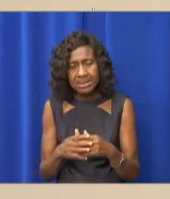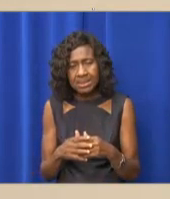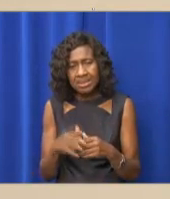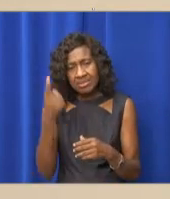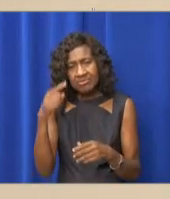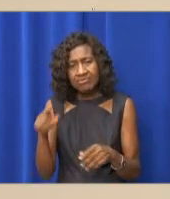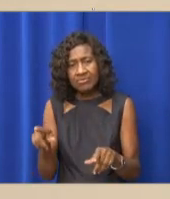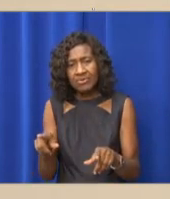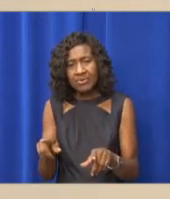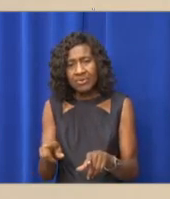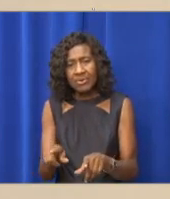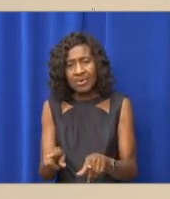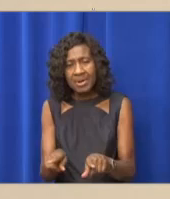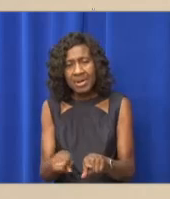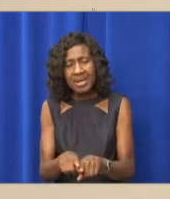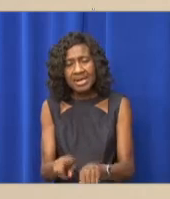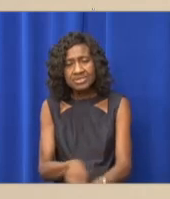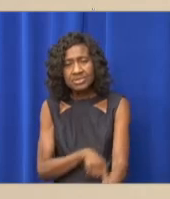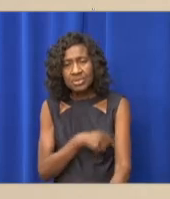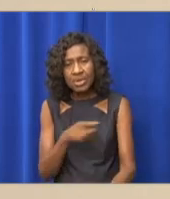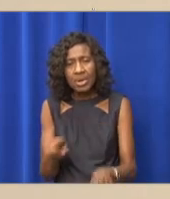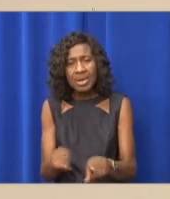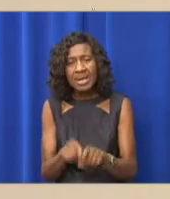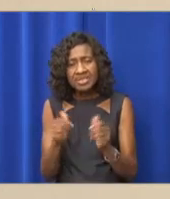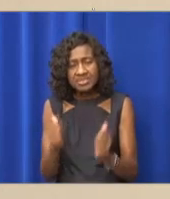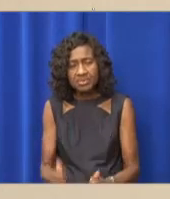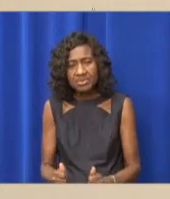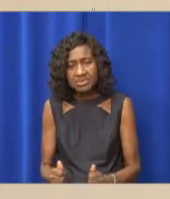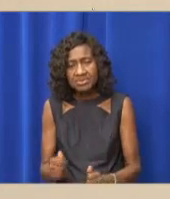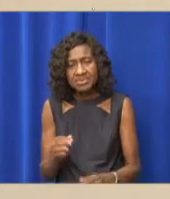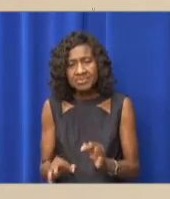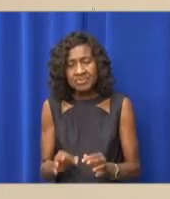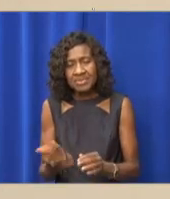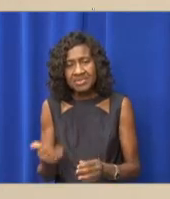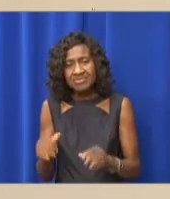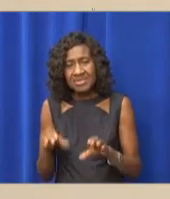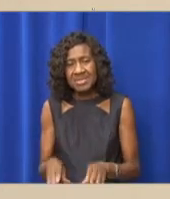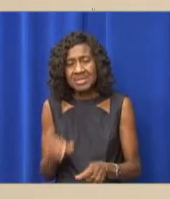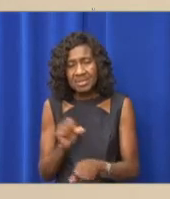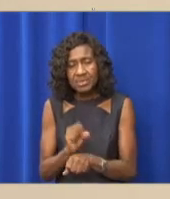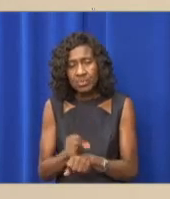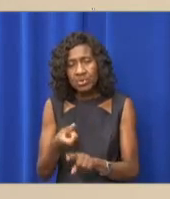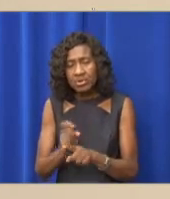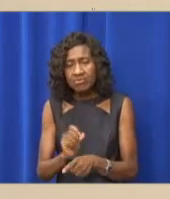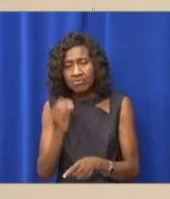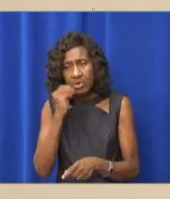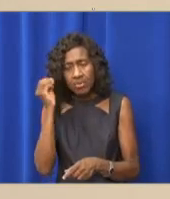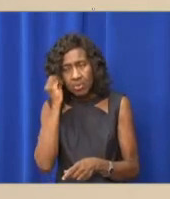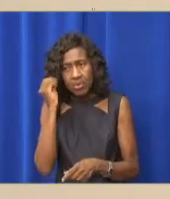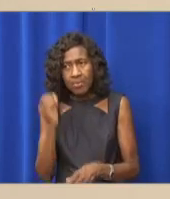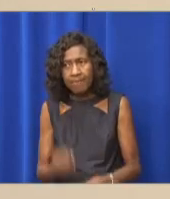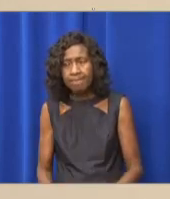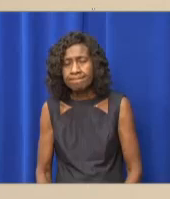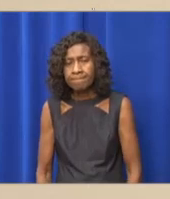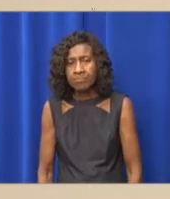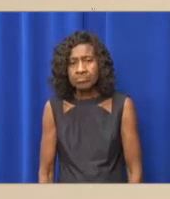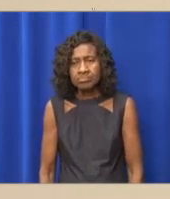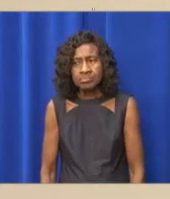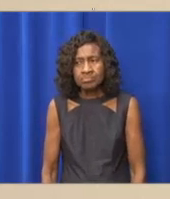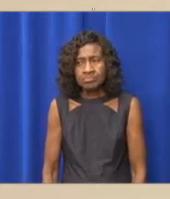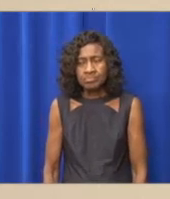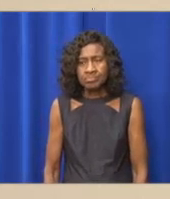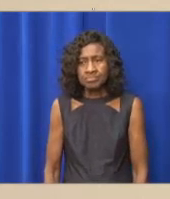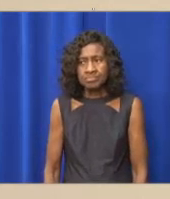from home. Right. Or online, or whatever the case may be. But I'll let I think the governor can probably address this better than I